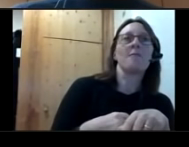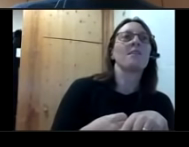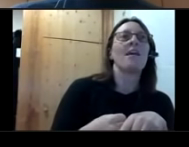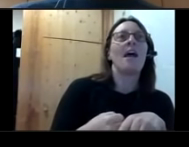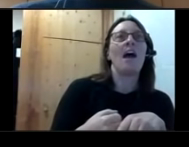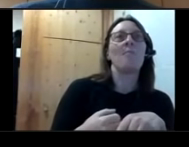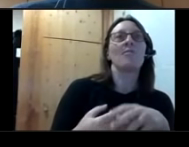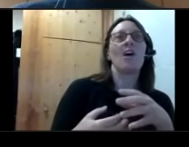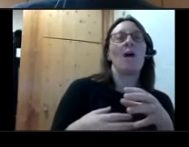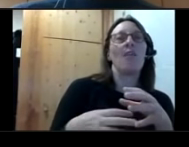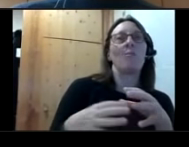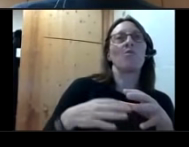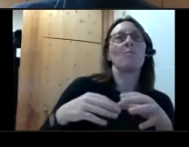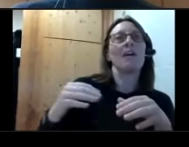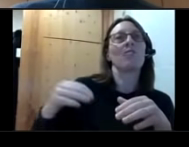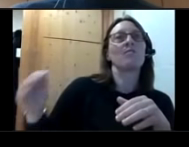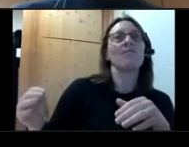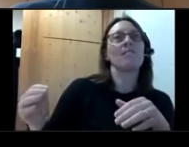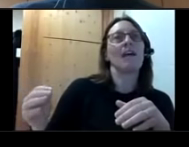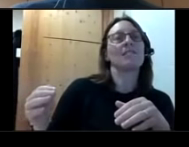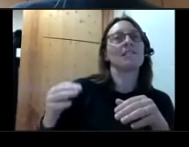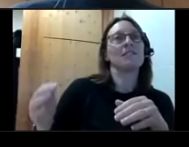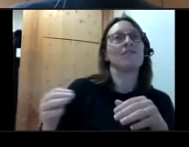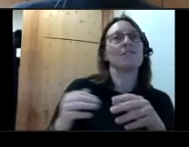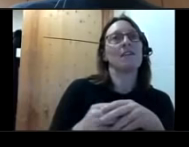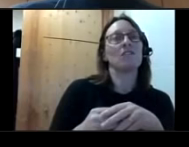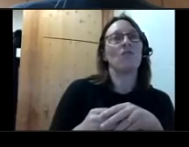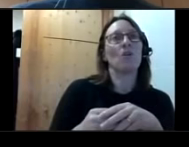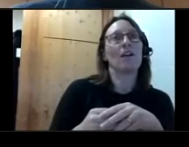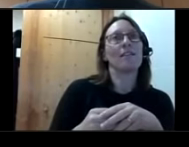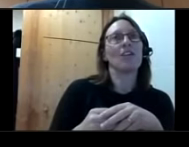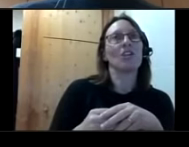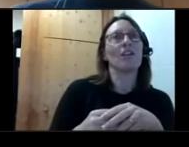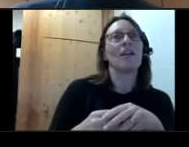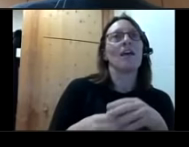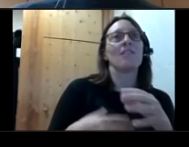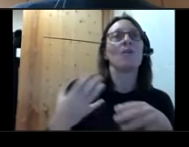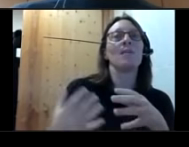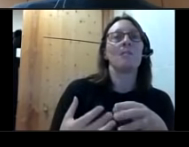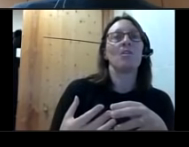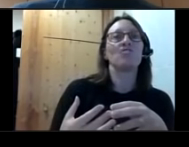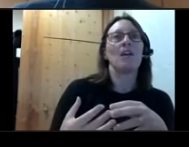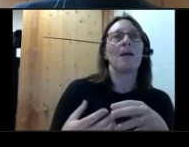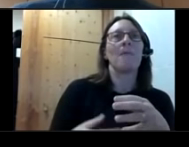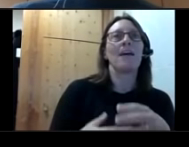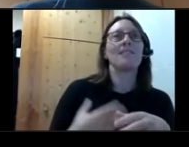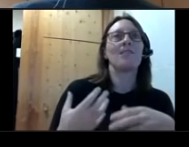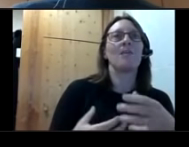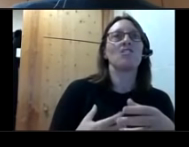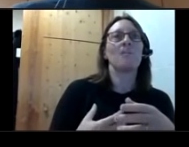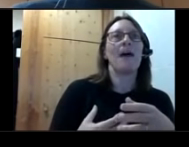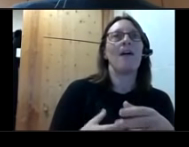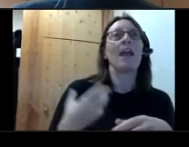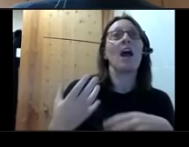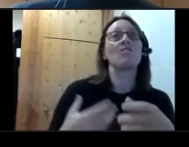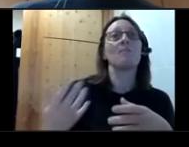as well. So that will also be across different sectors and different sizes of organisation. So there will be some monitoring, but that is very